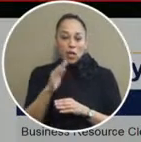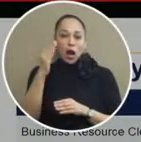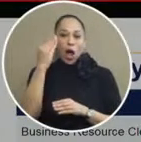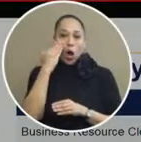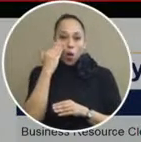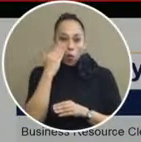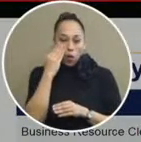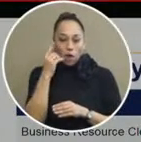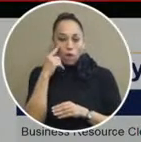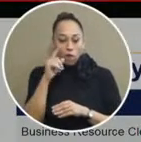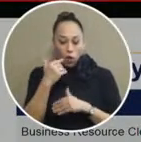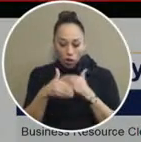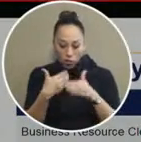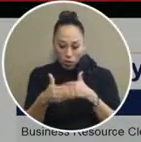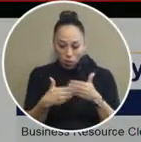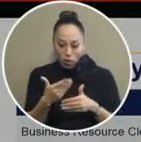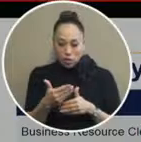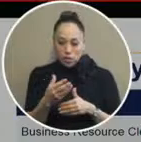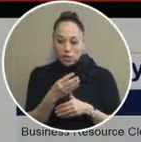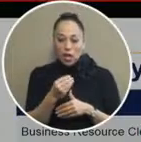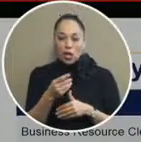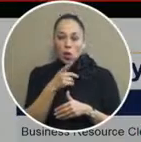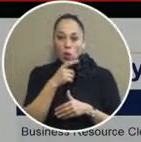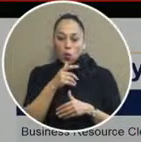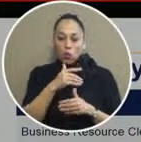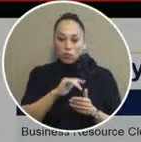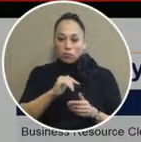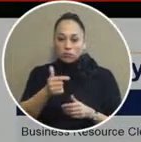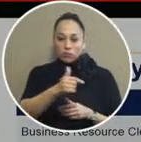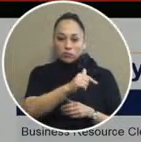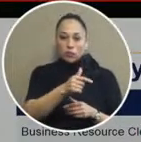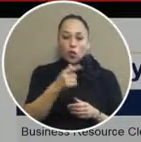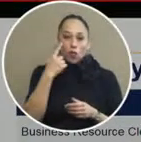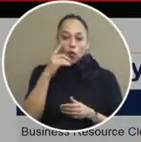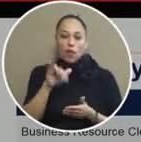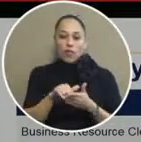aware of the process and then who to go to for what